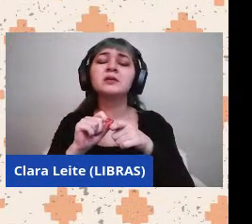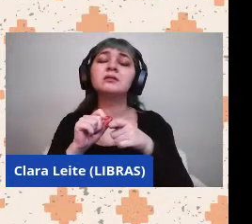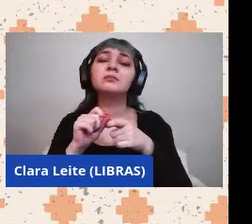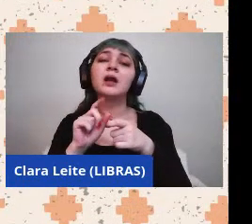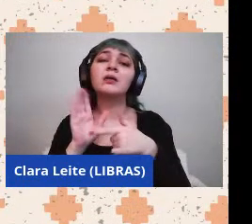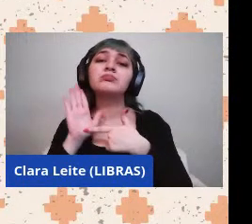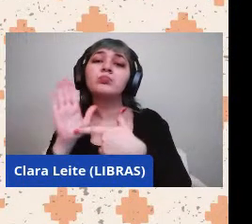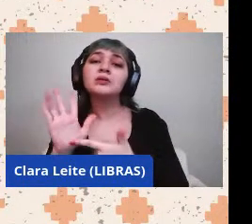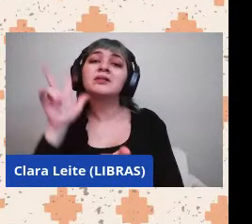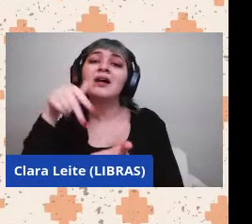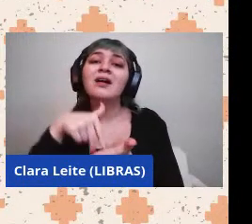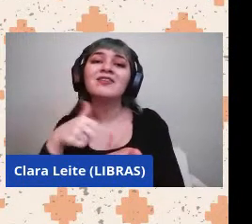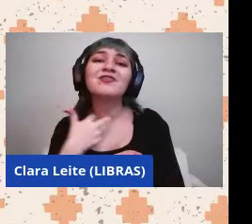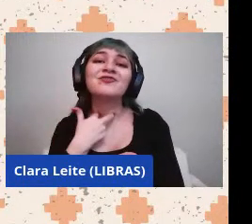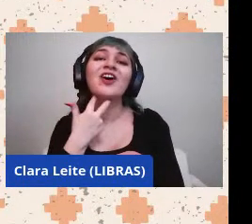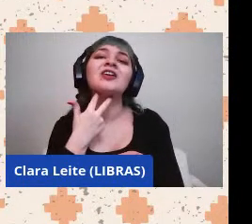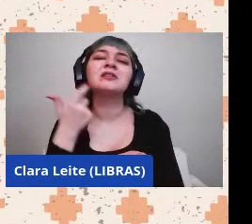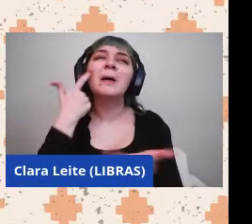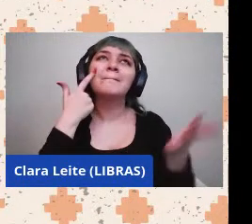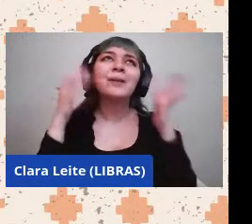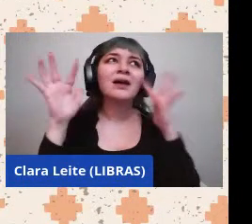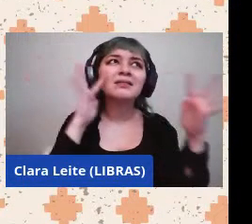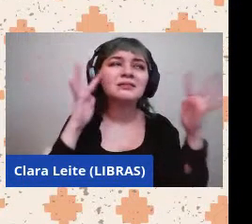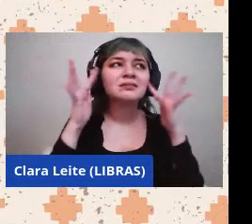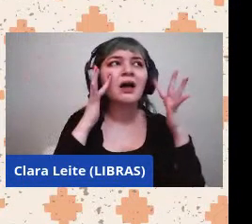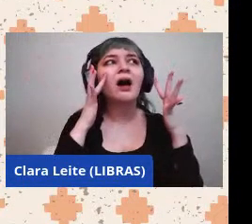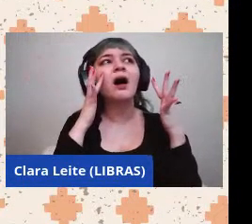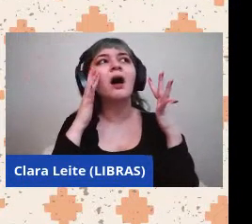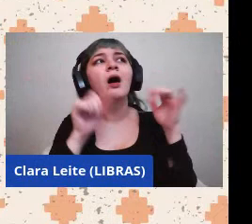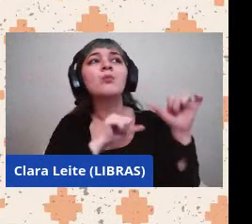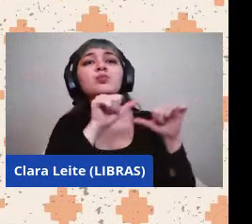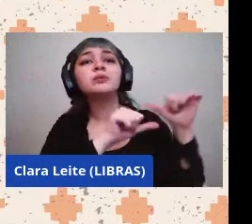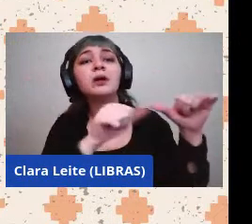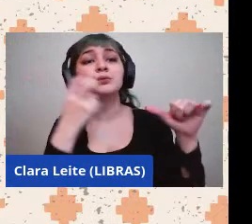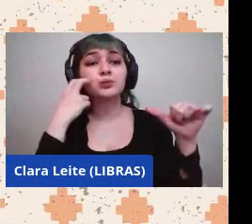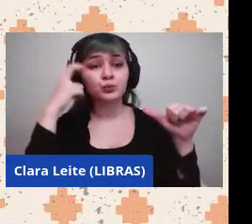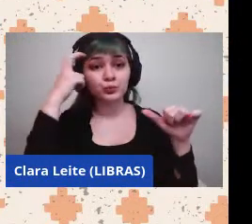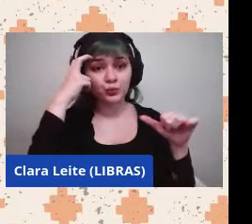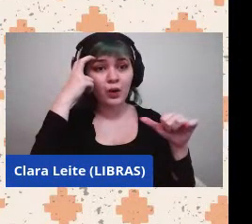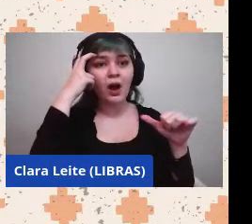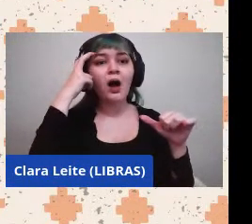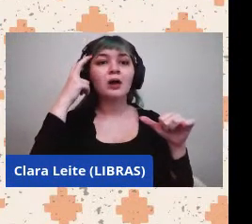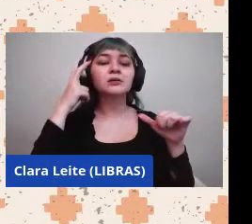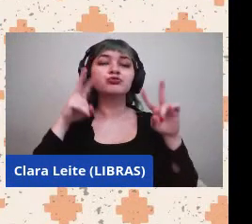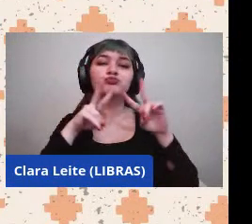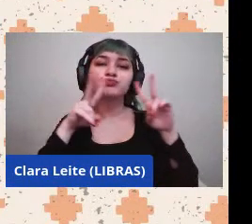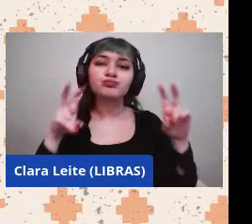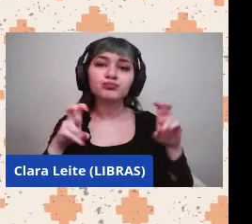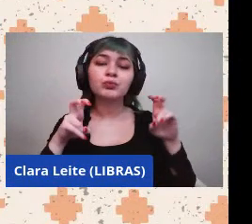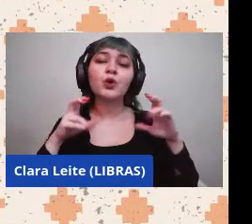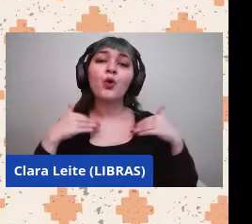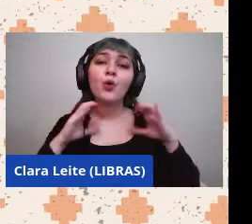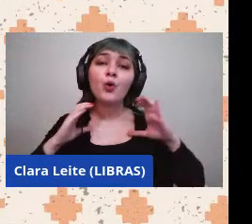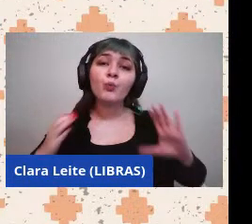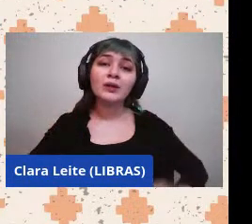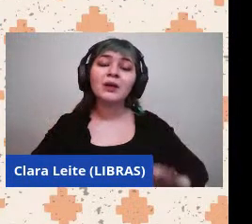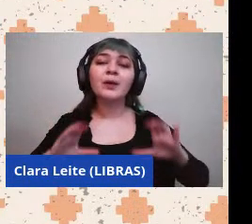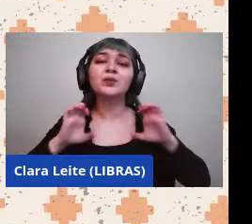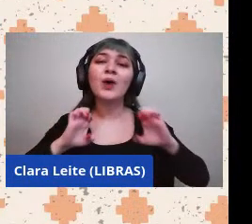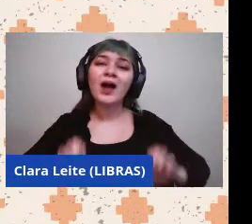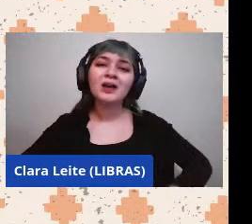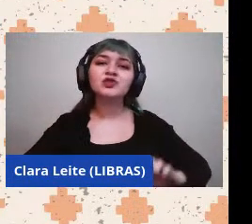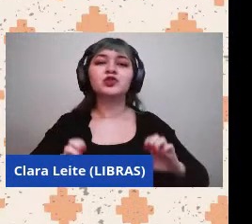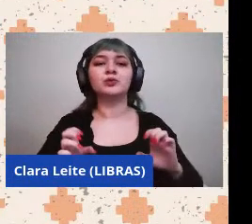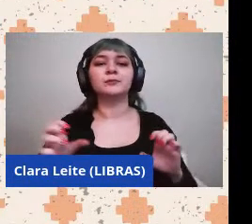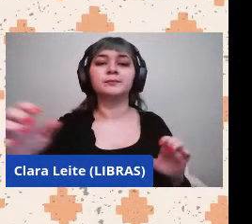to rethink and to catalyze culture change around ethical conduct and ethical